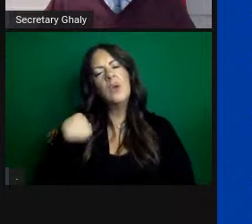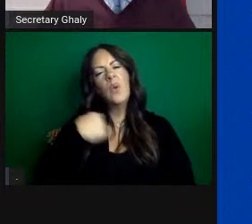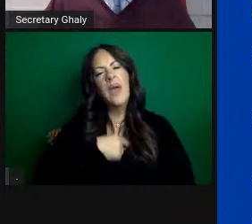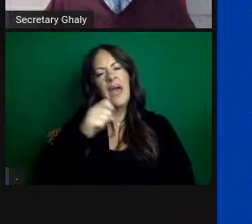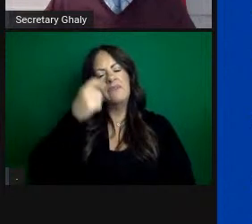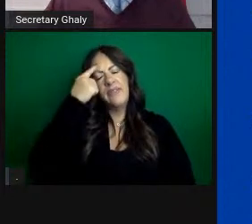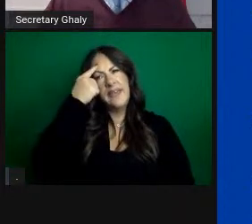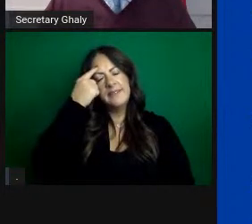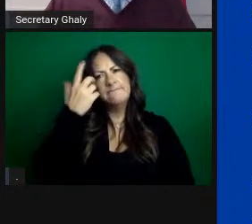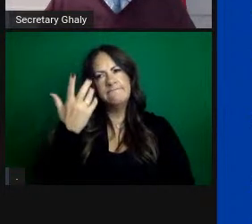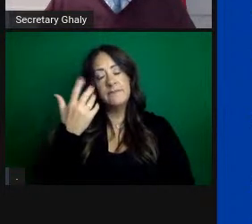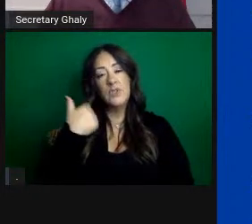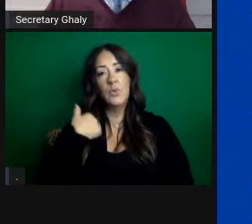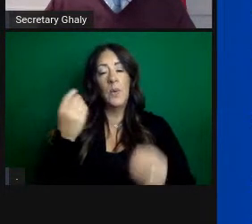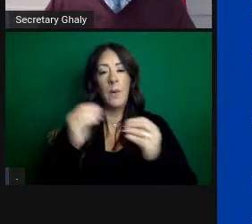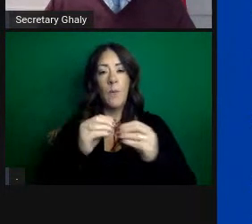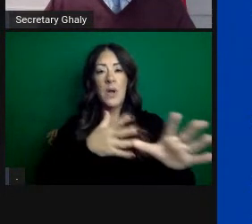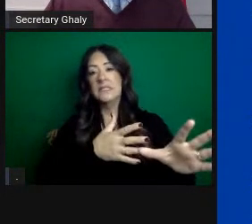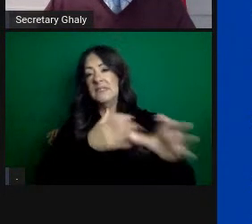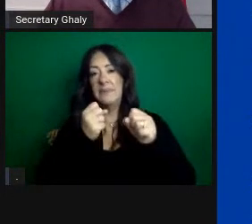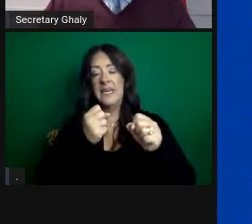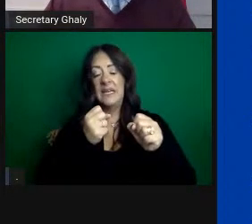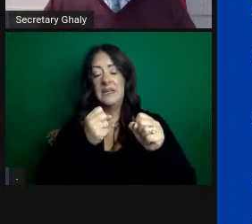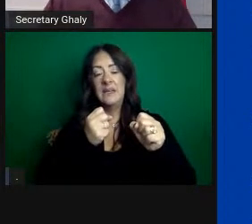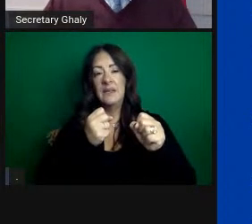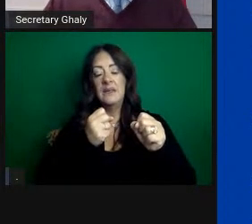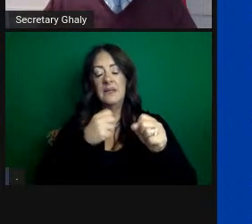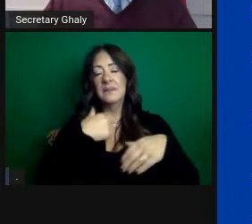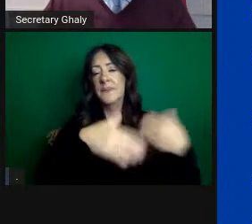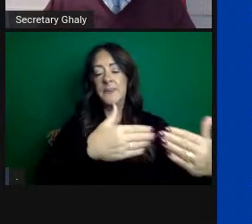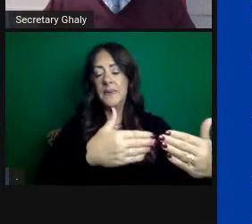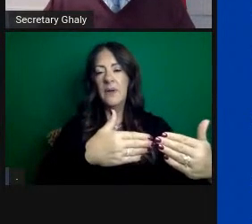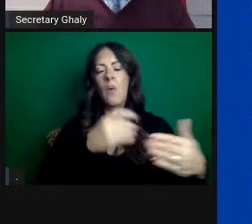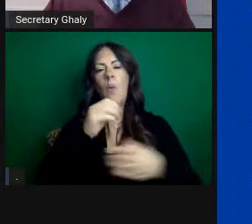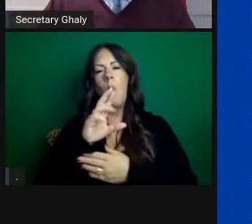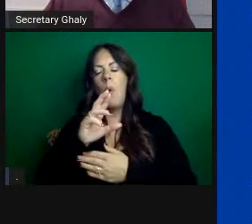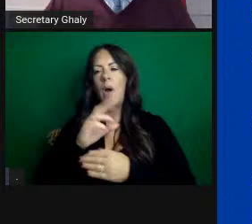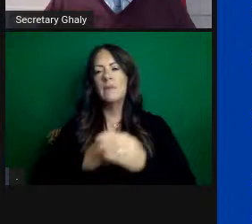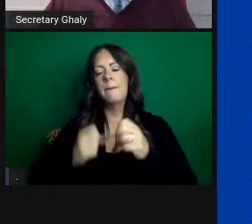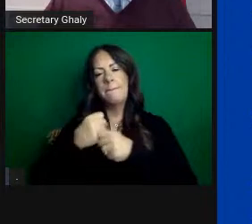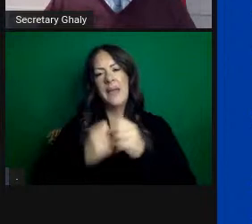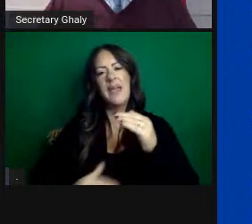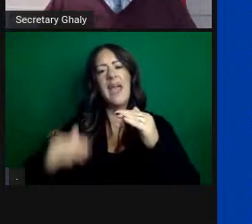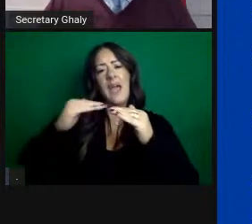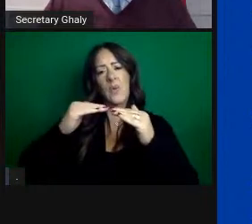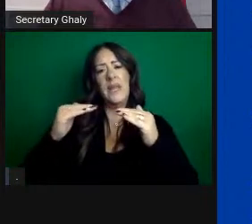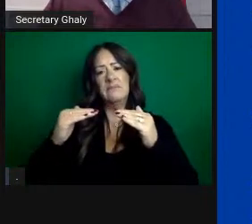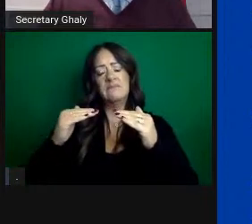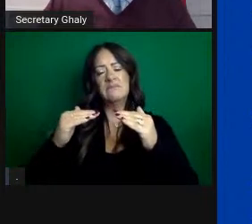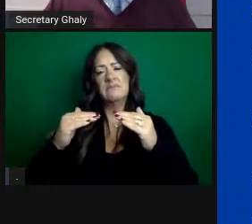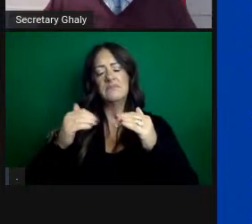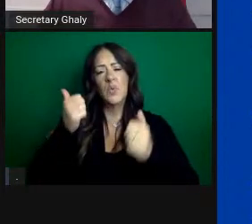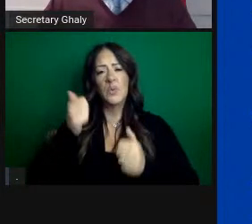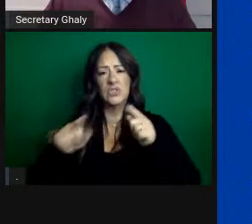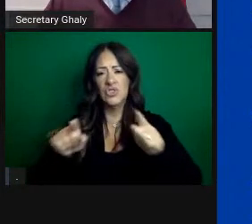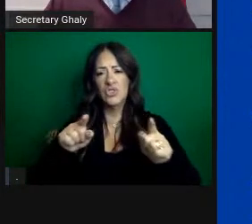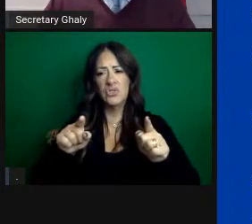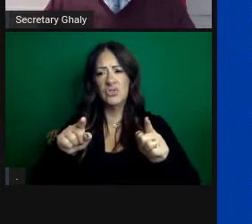between speed in vaccinations and equity. This is not a choice. This is a false choice. We can do